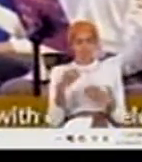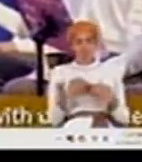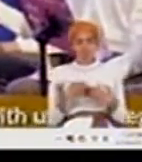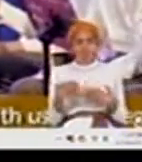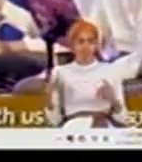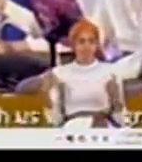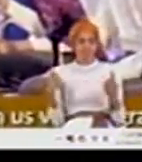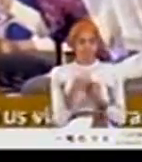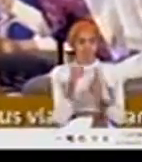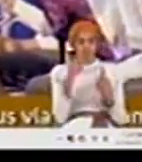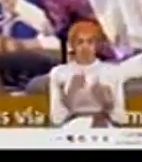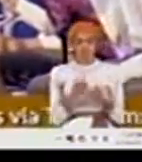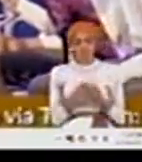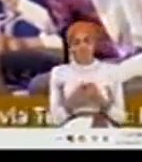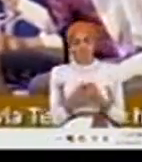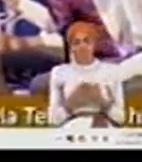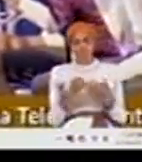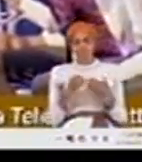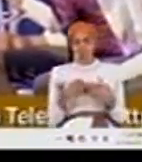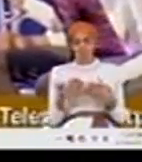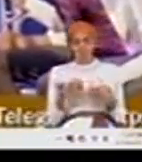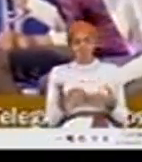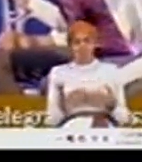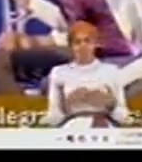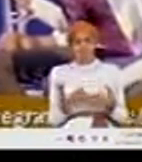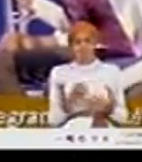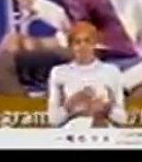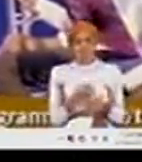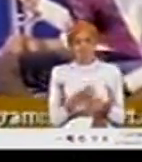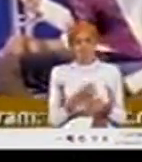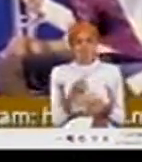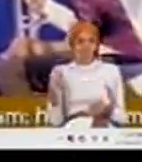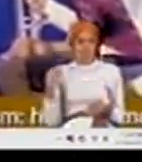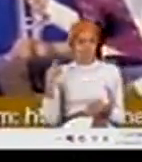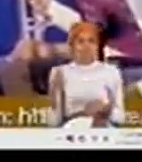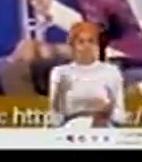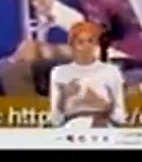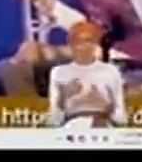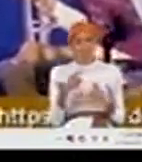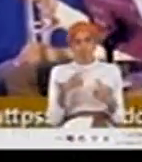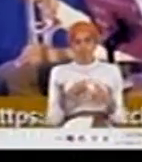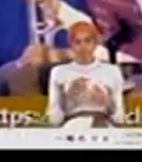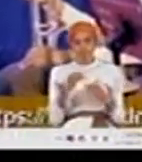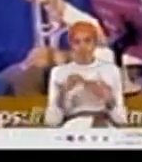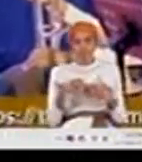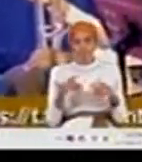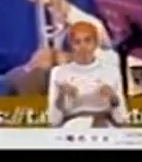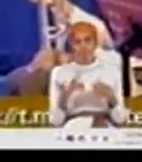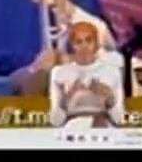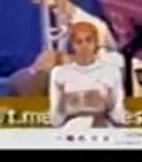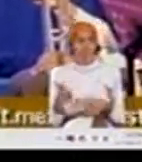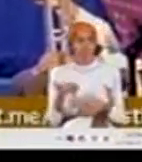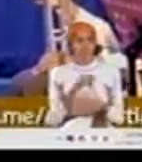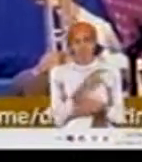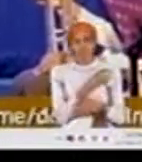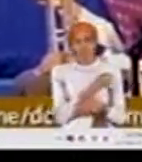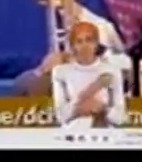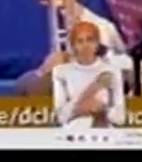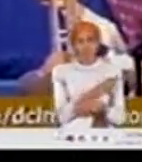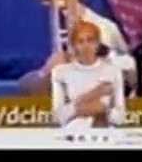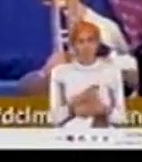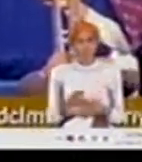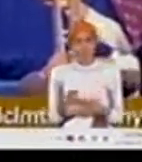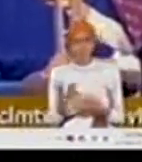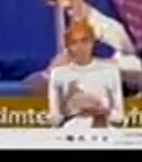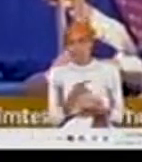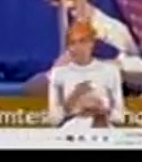he had multiple fracture to the leg and since that time he have been going to different traditional doctors and all this to to